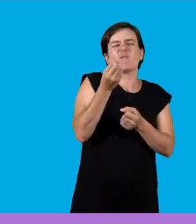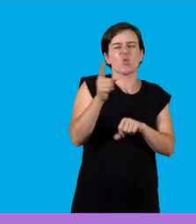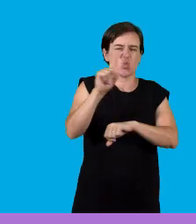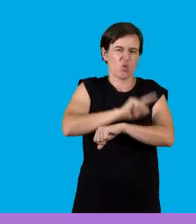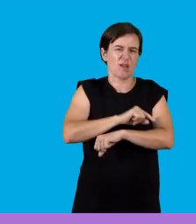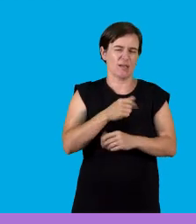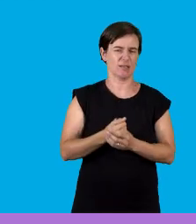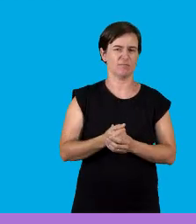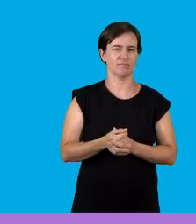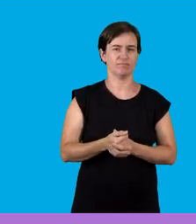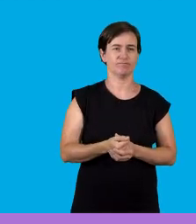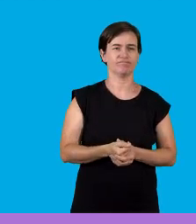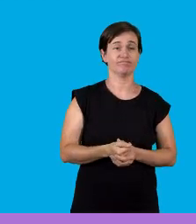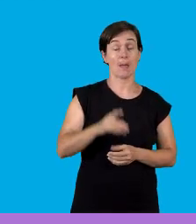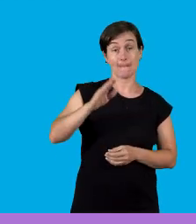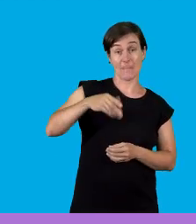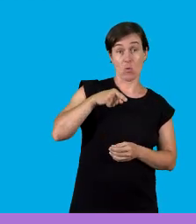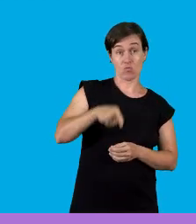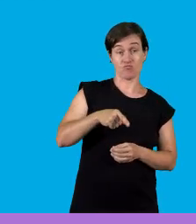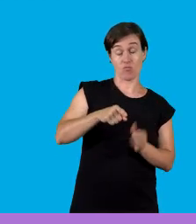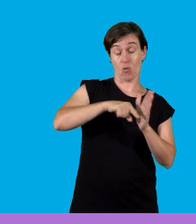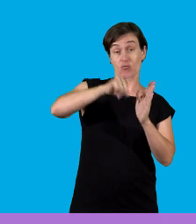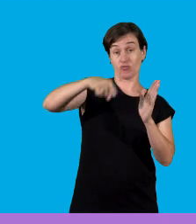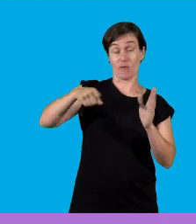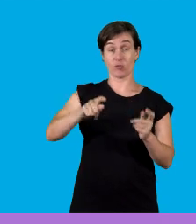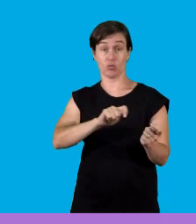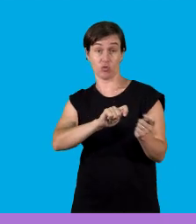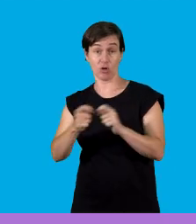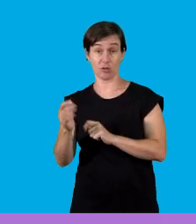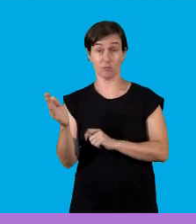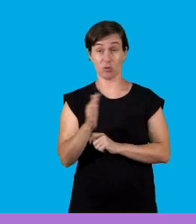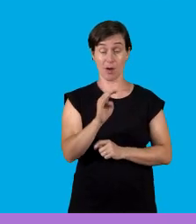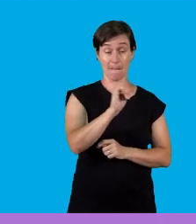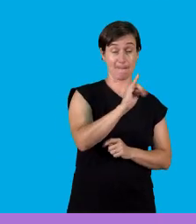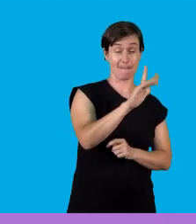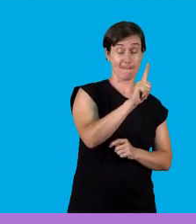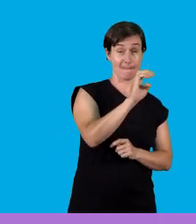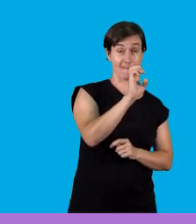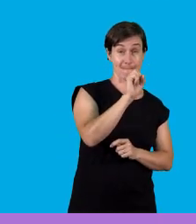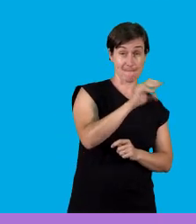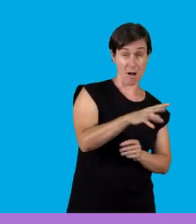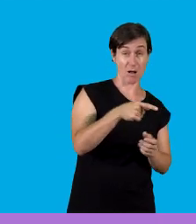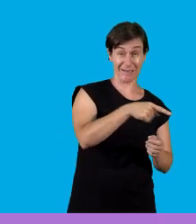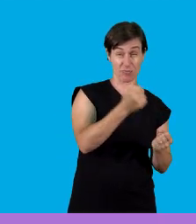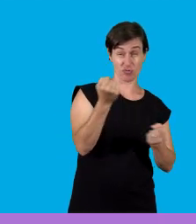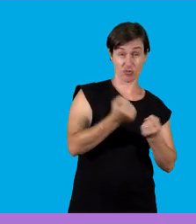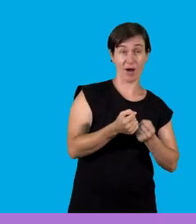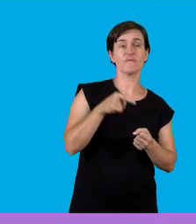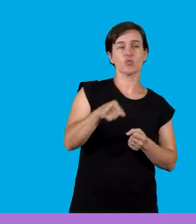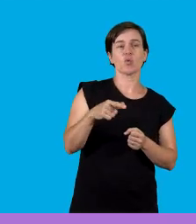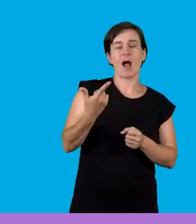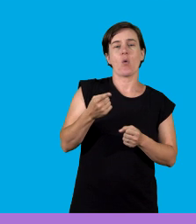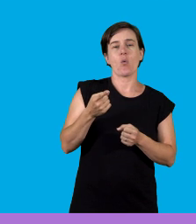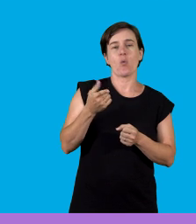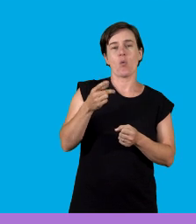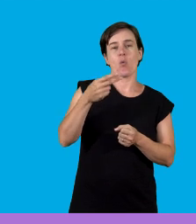we indicated here that below is a conversion graph for converting between miles driven and the price of